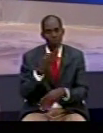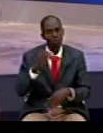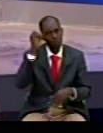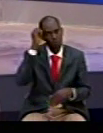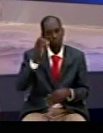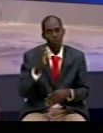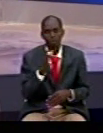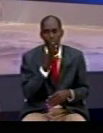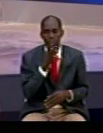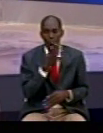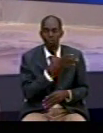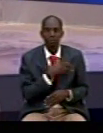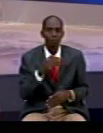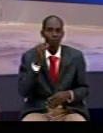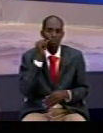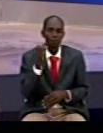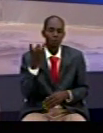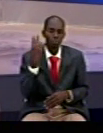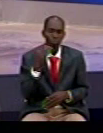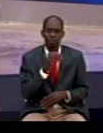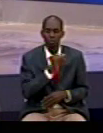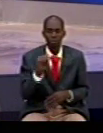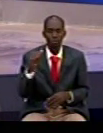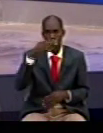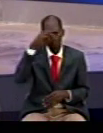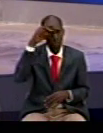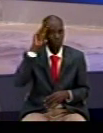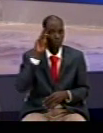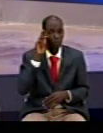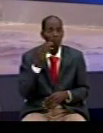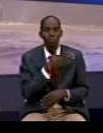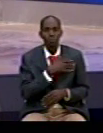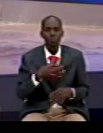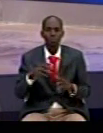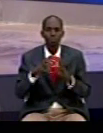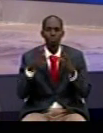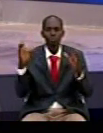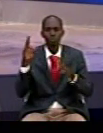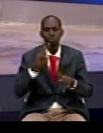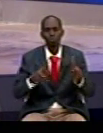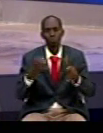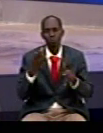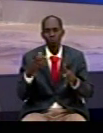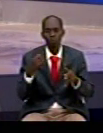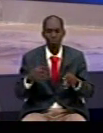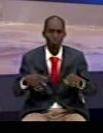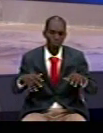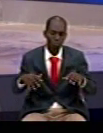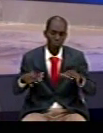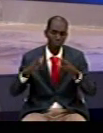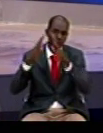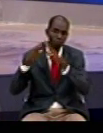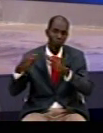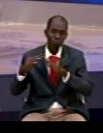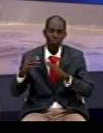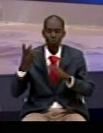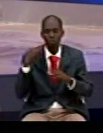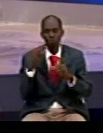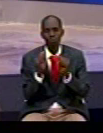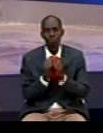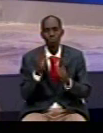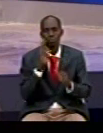mother, and she was a widow, and much people of the city was with her.